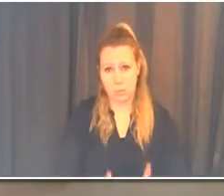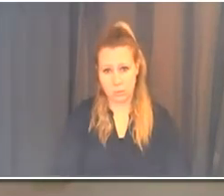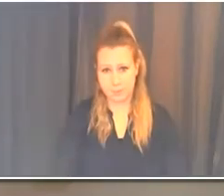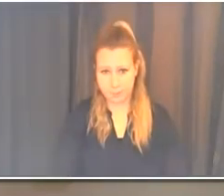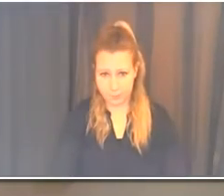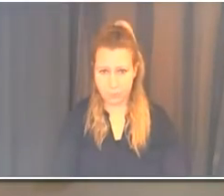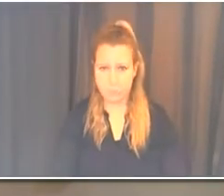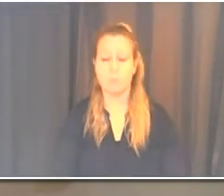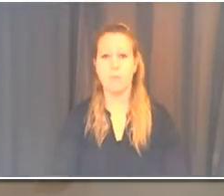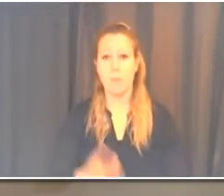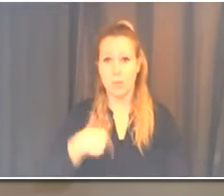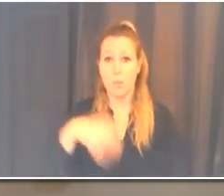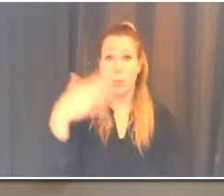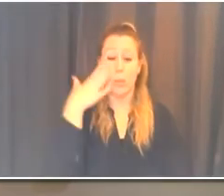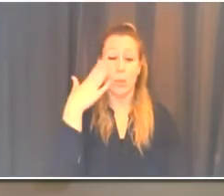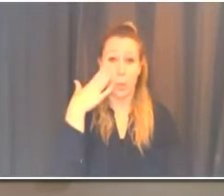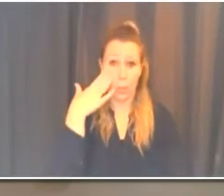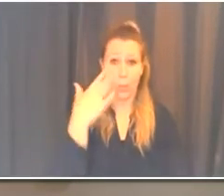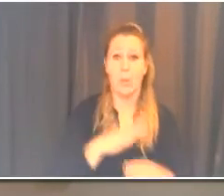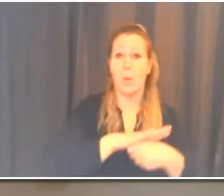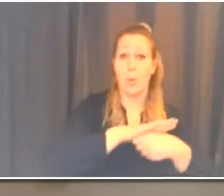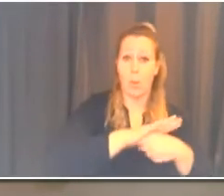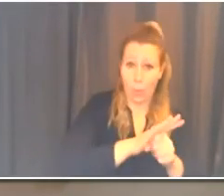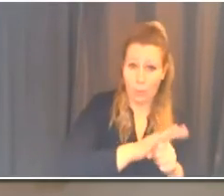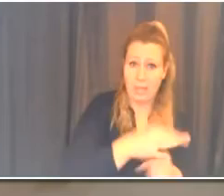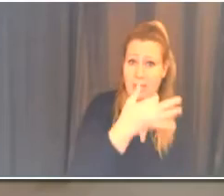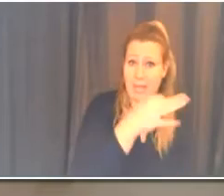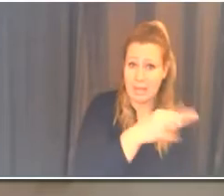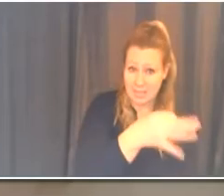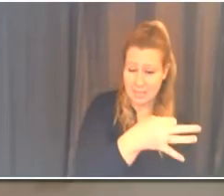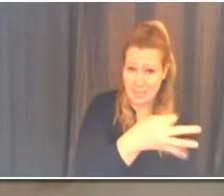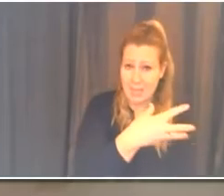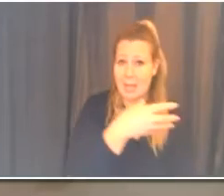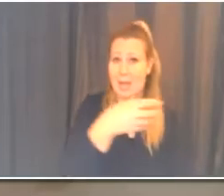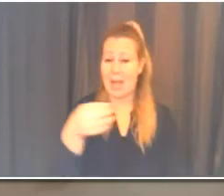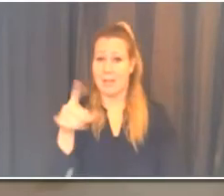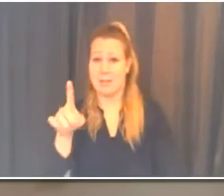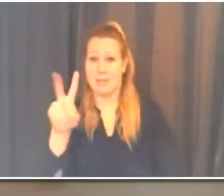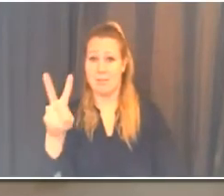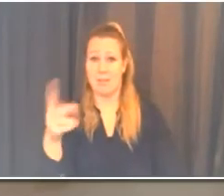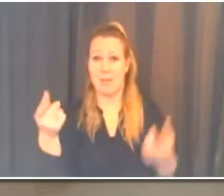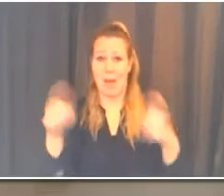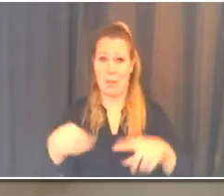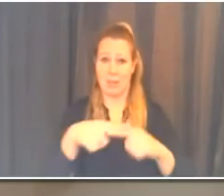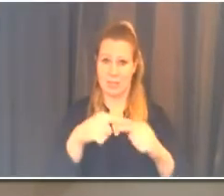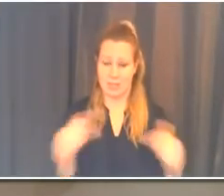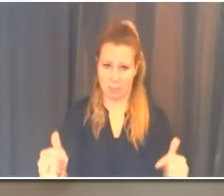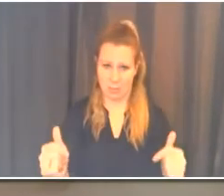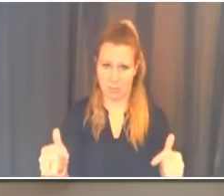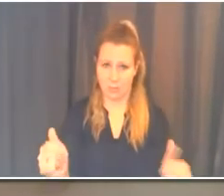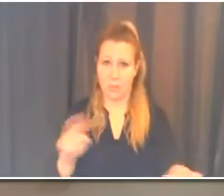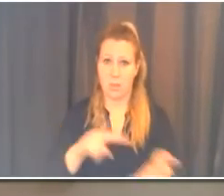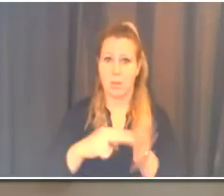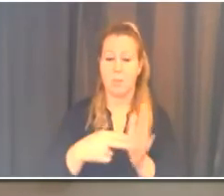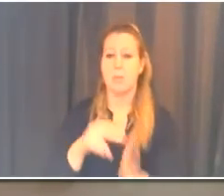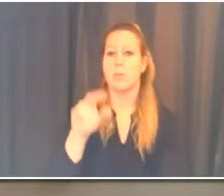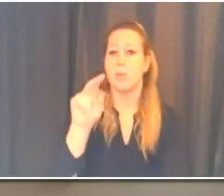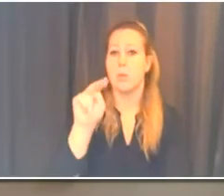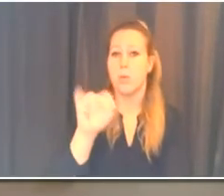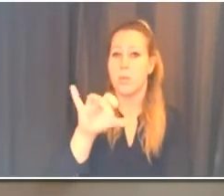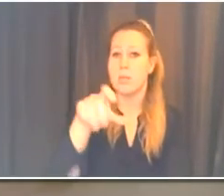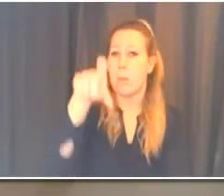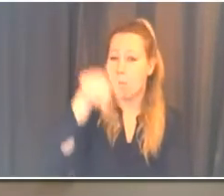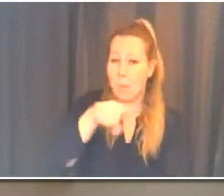survivors through critical programs such as the dove initiative in the past few weeks nyac has pivoted to respond to the needs of New